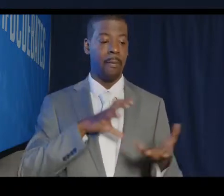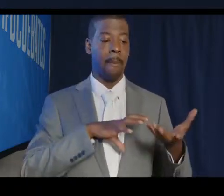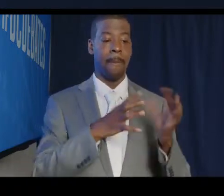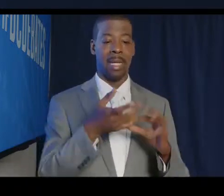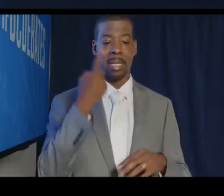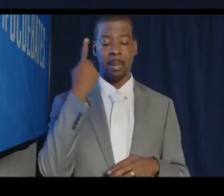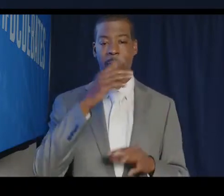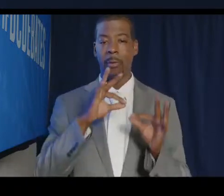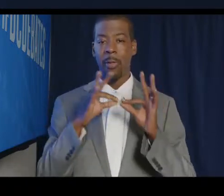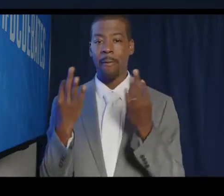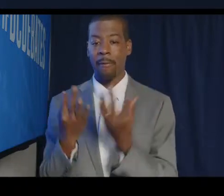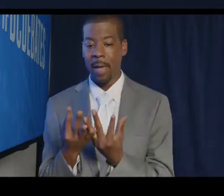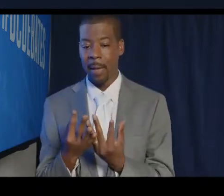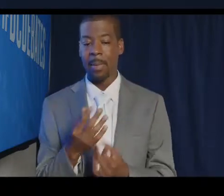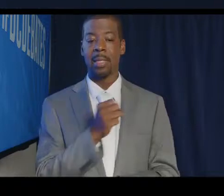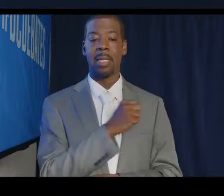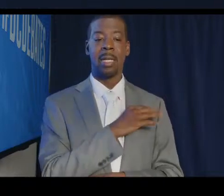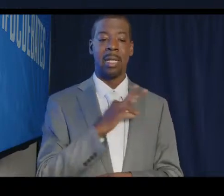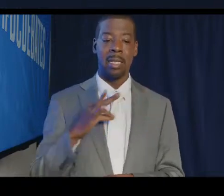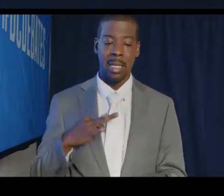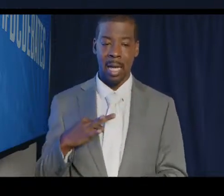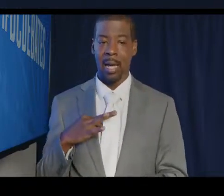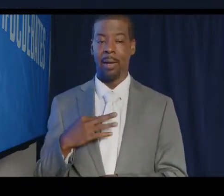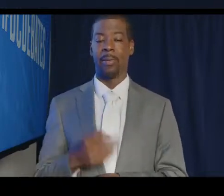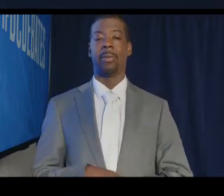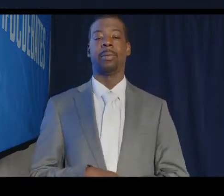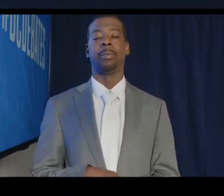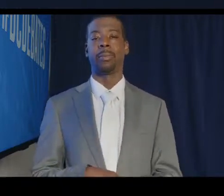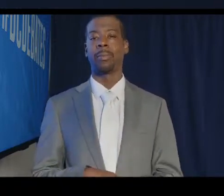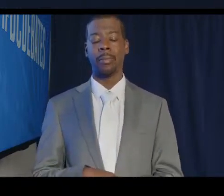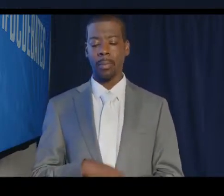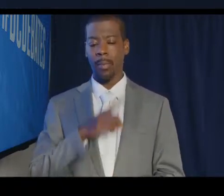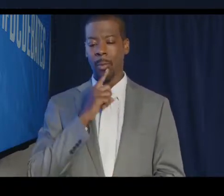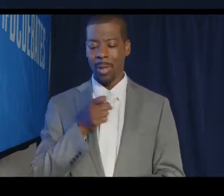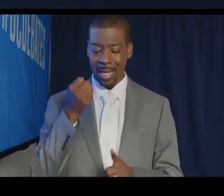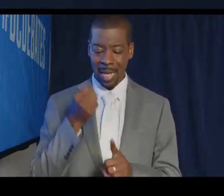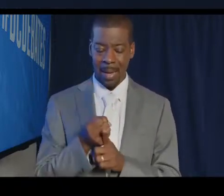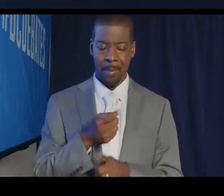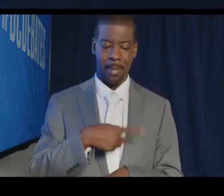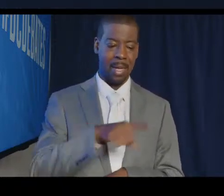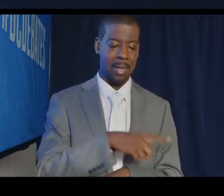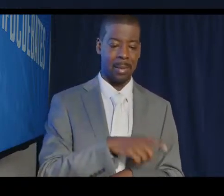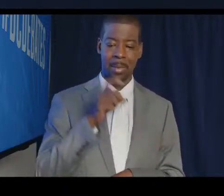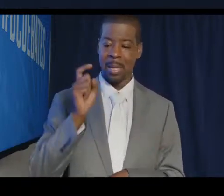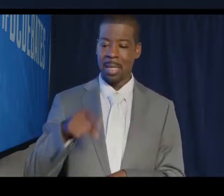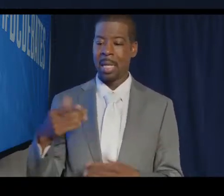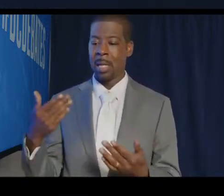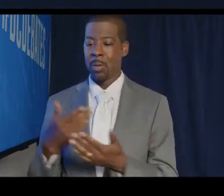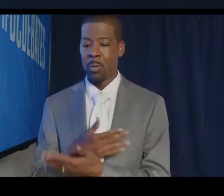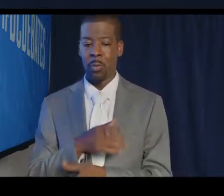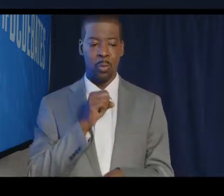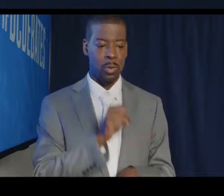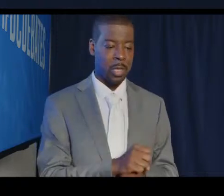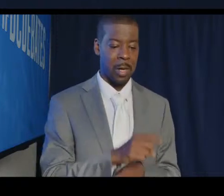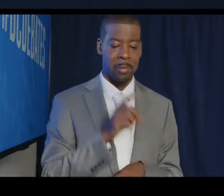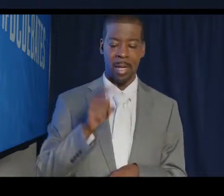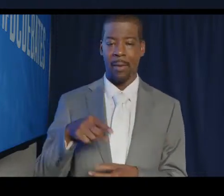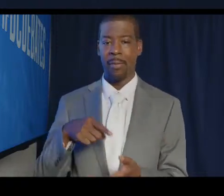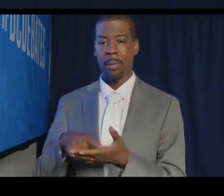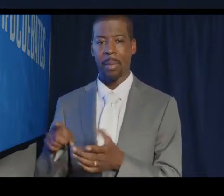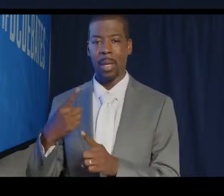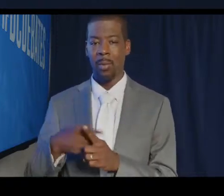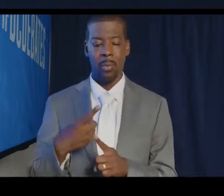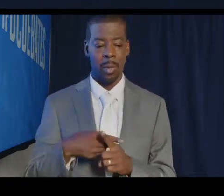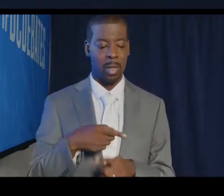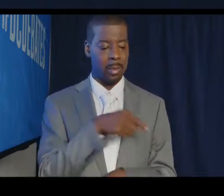also the staff members and the teachers of Eagle Academy to make a different choice, get new jobs, and find new placements. And they chose not to do